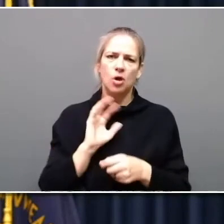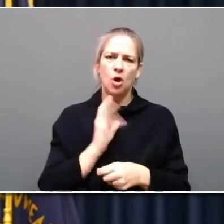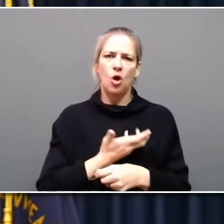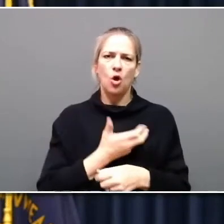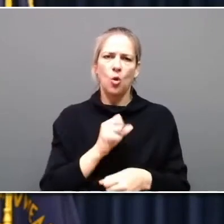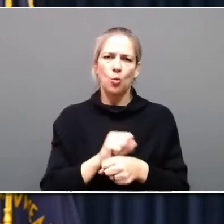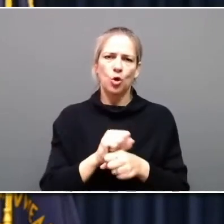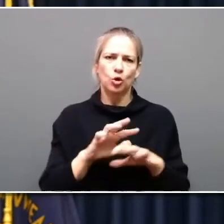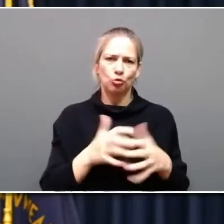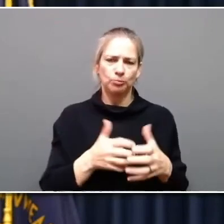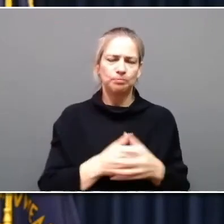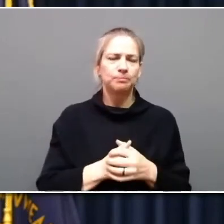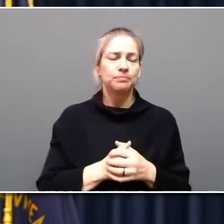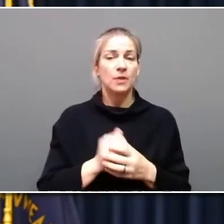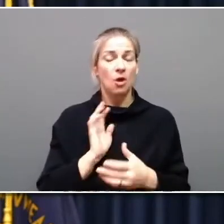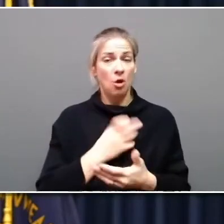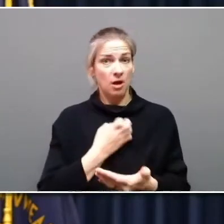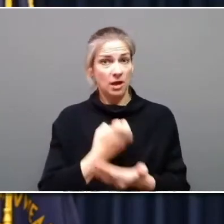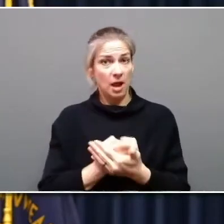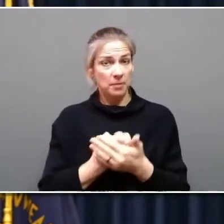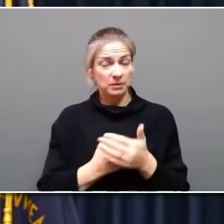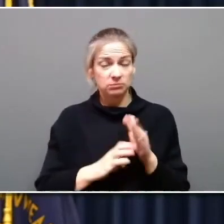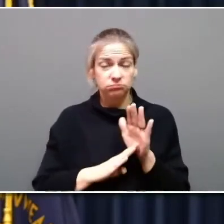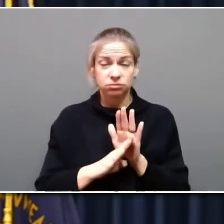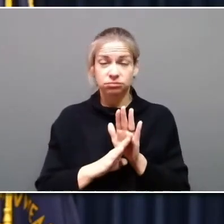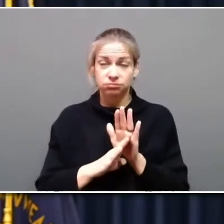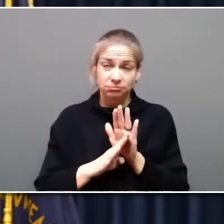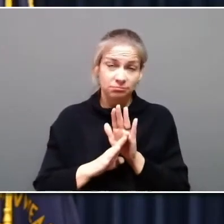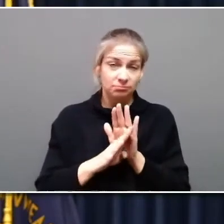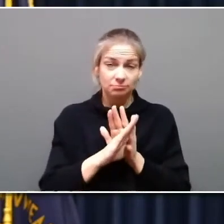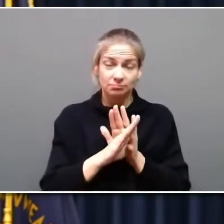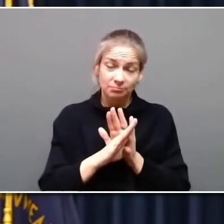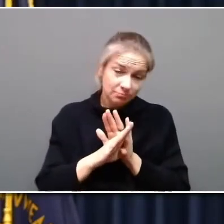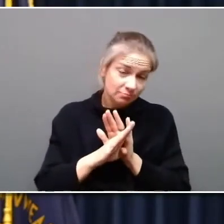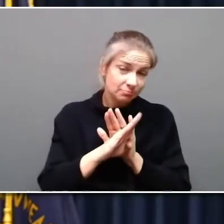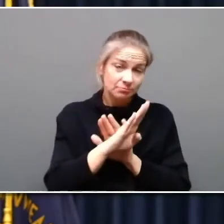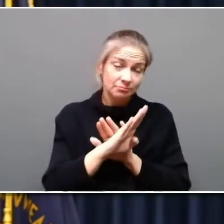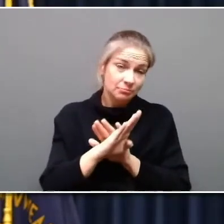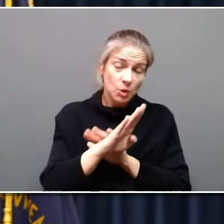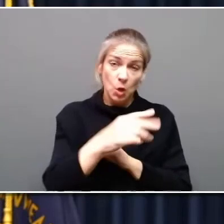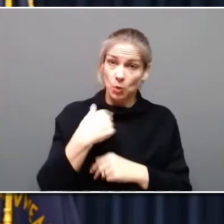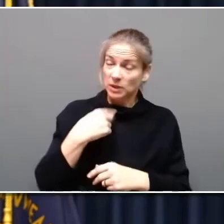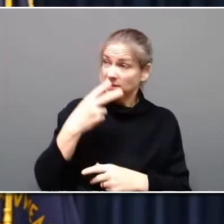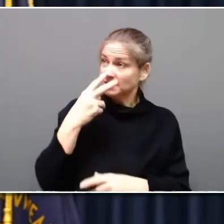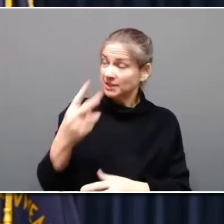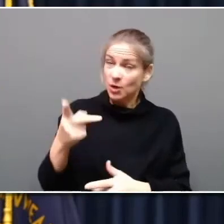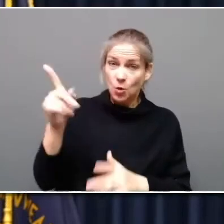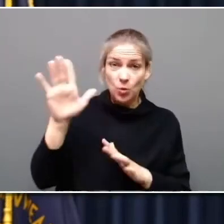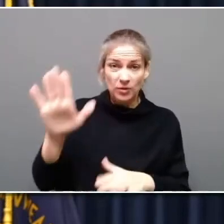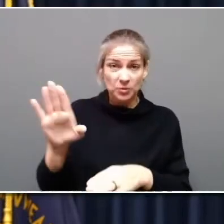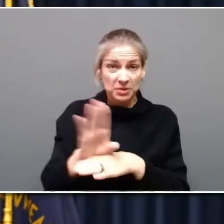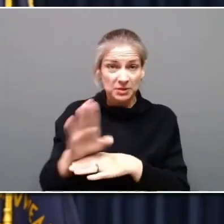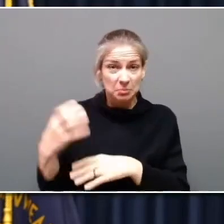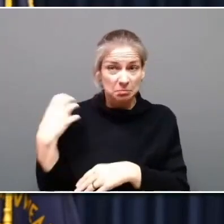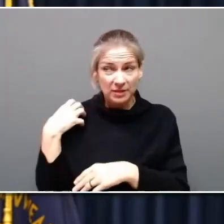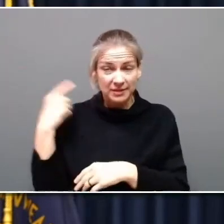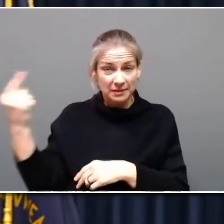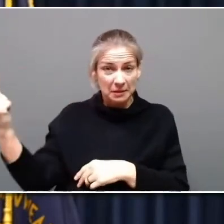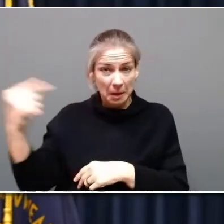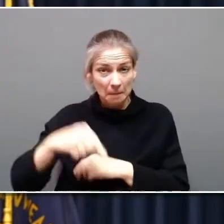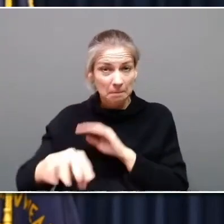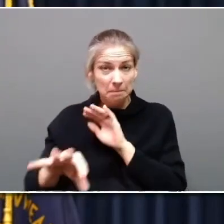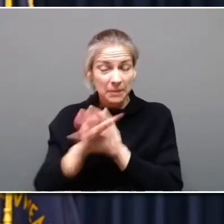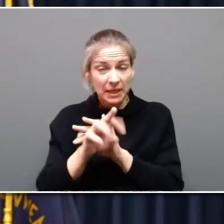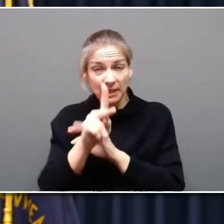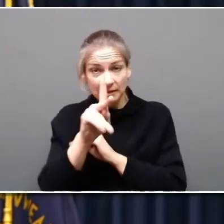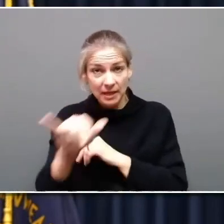Our economy continues to boom. We not only see that through great employers picking us as their location, these